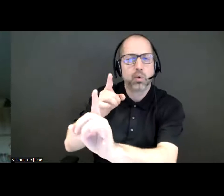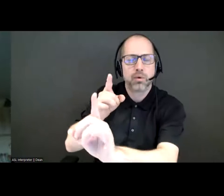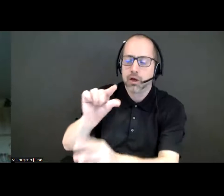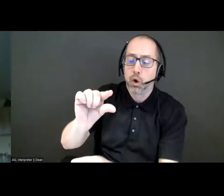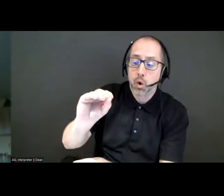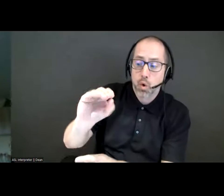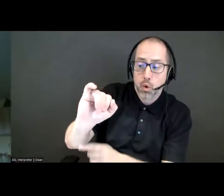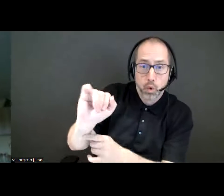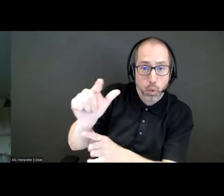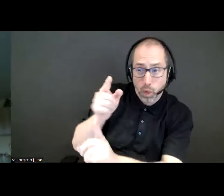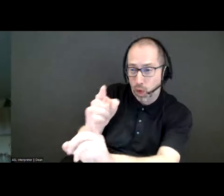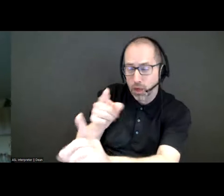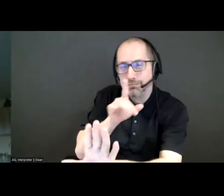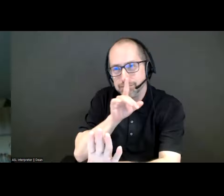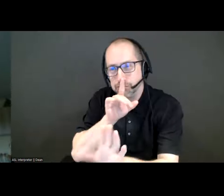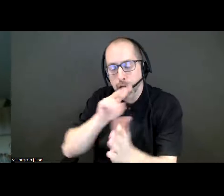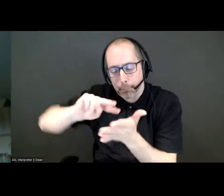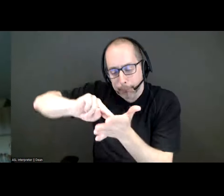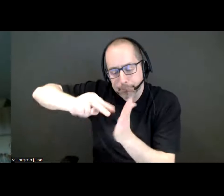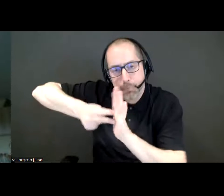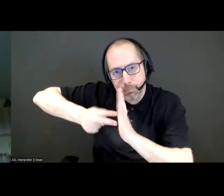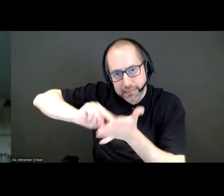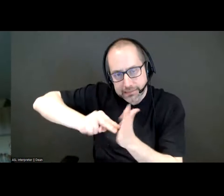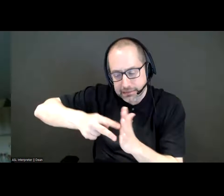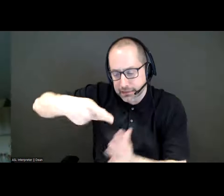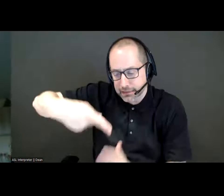because a purpose can include many goals.